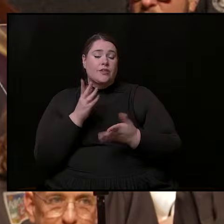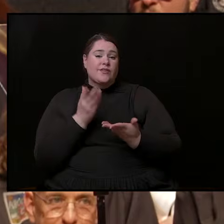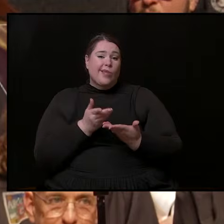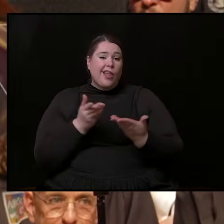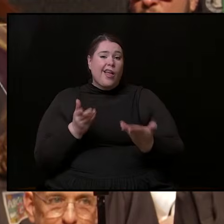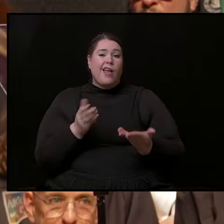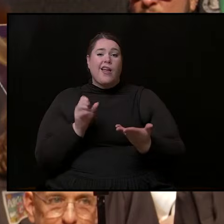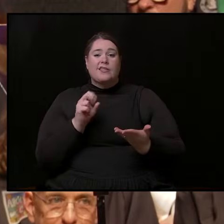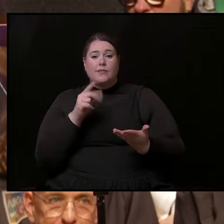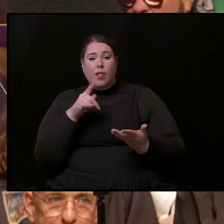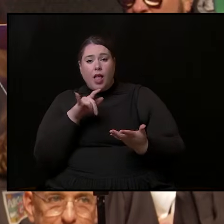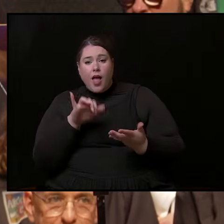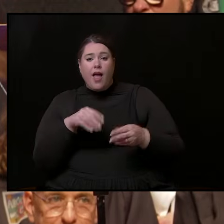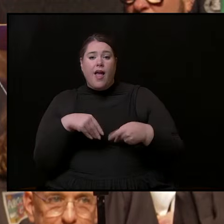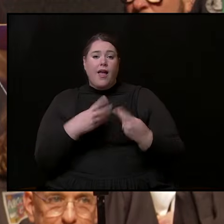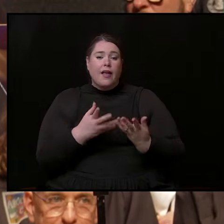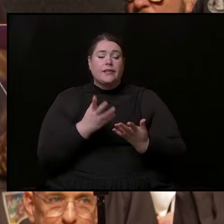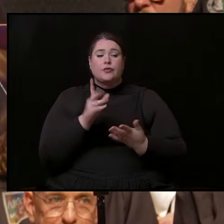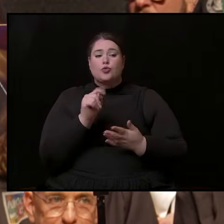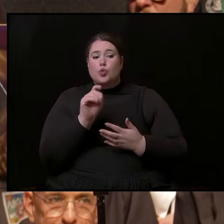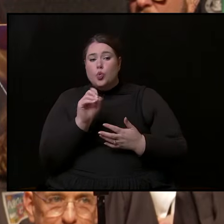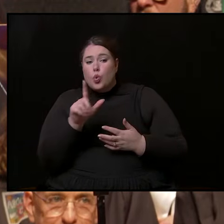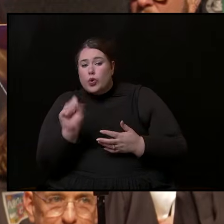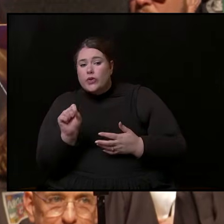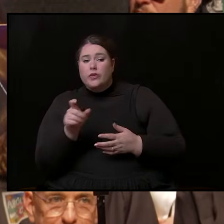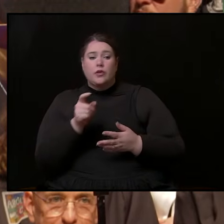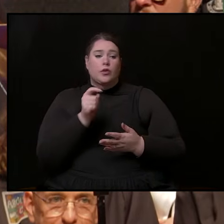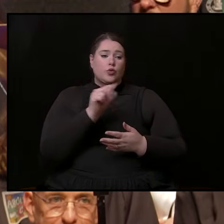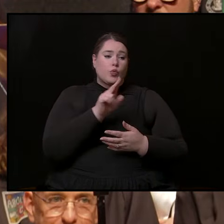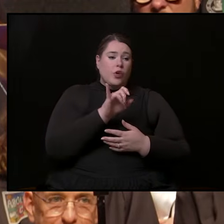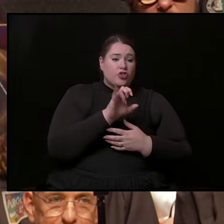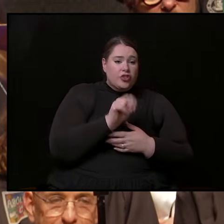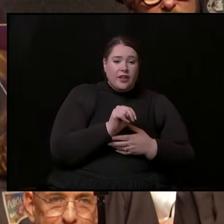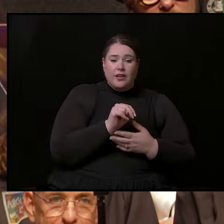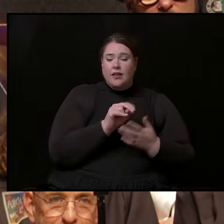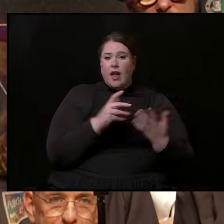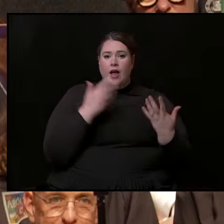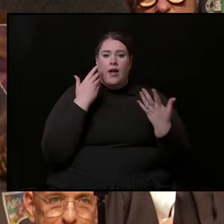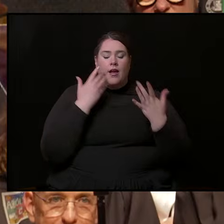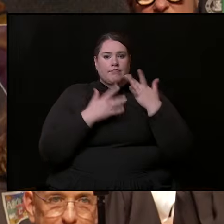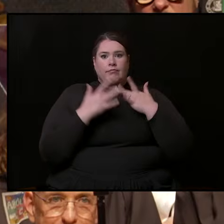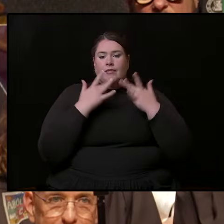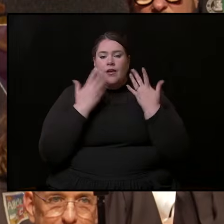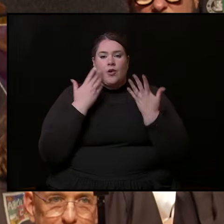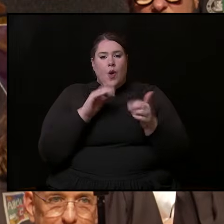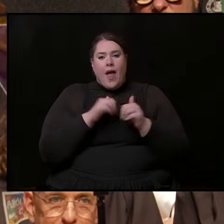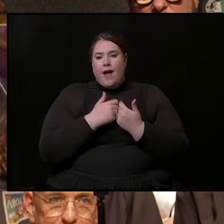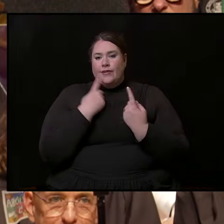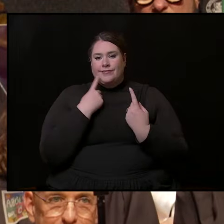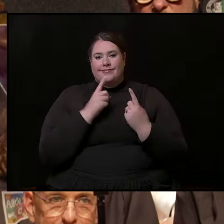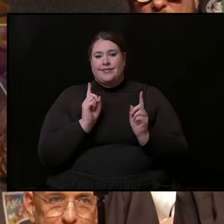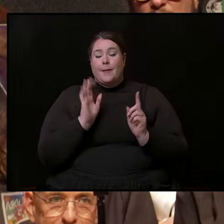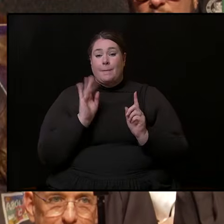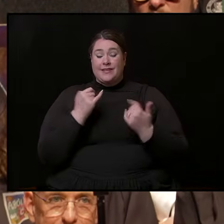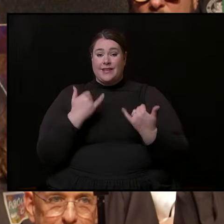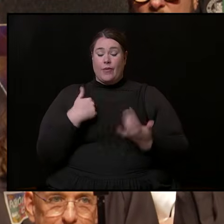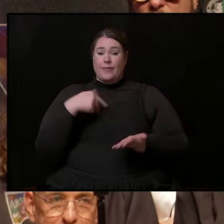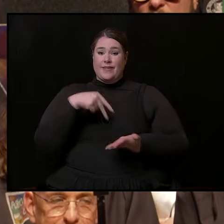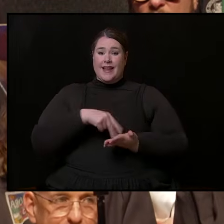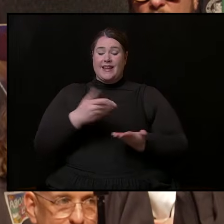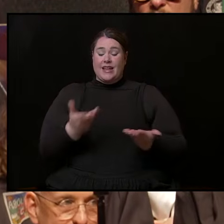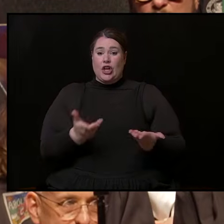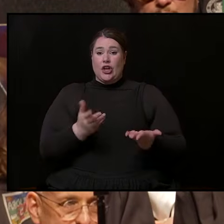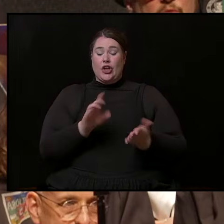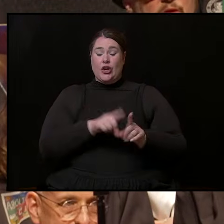housing. Honestly, I still don't know how I made it. But here I am, standing as a reflection of all of you. During